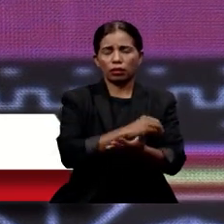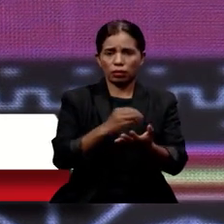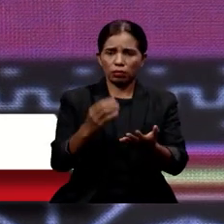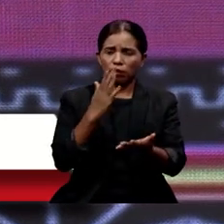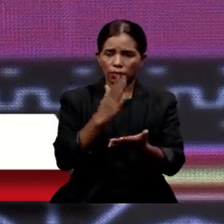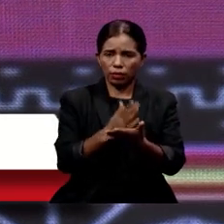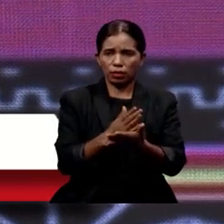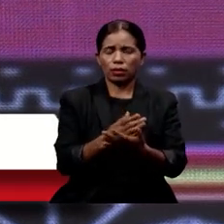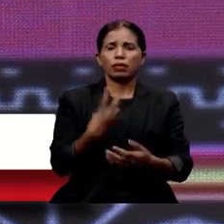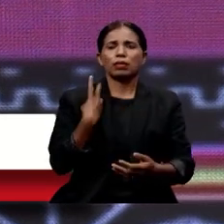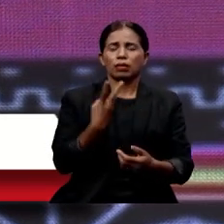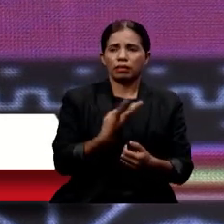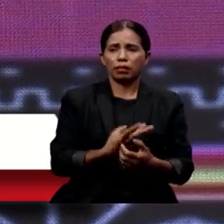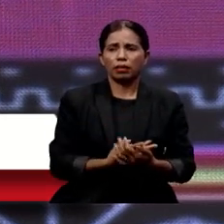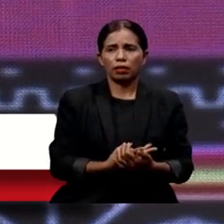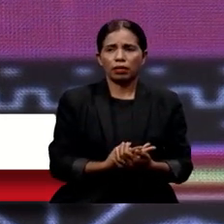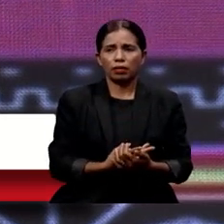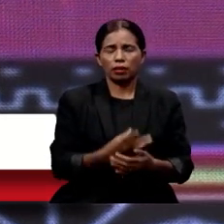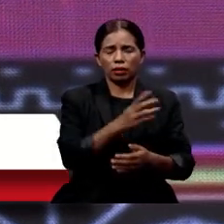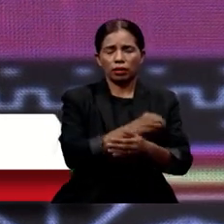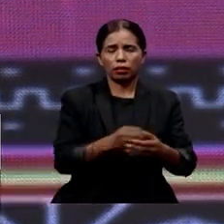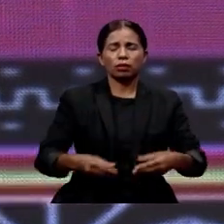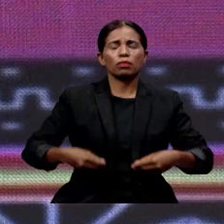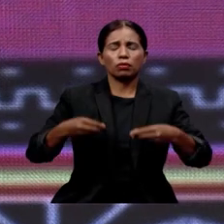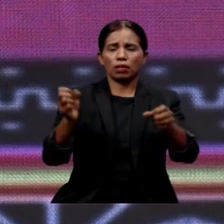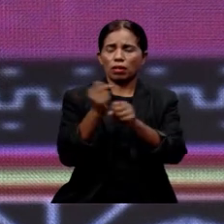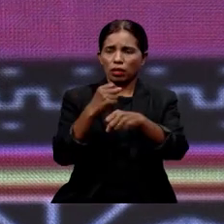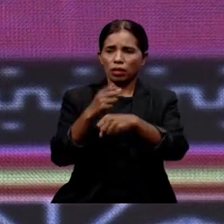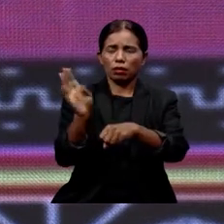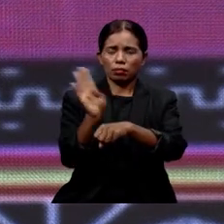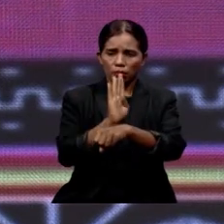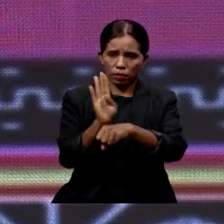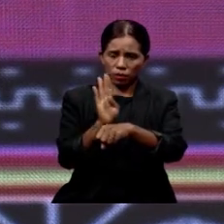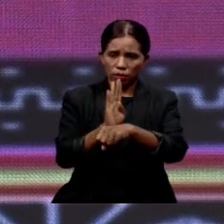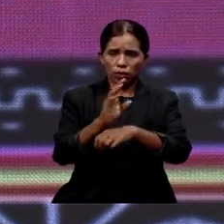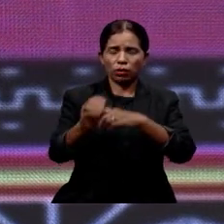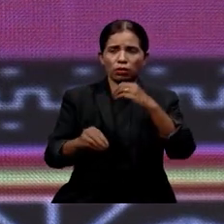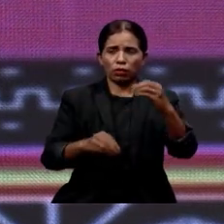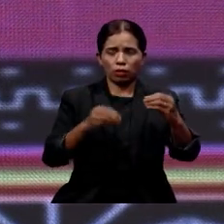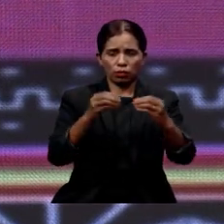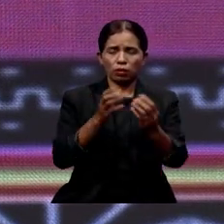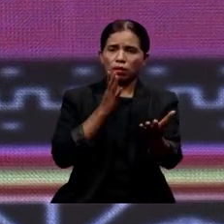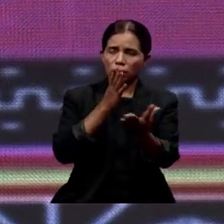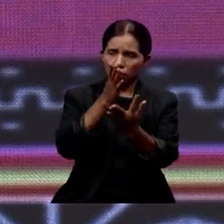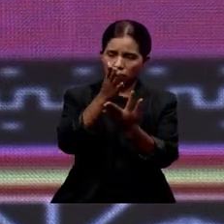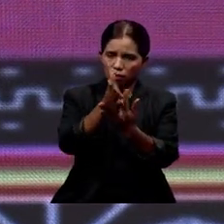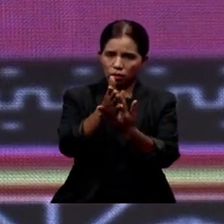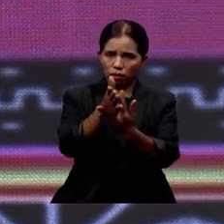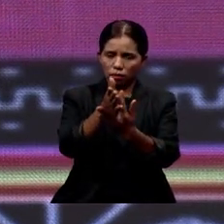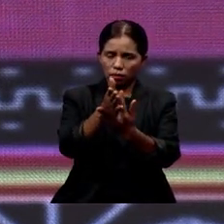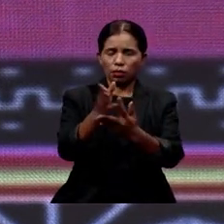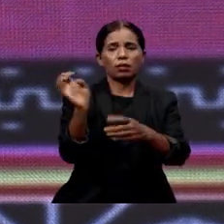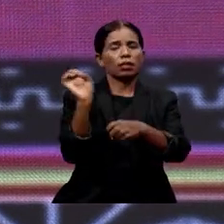unemployment and in creating business and the private sector that can access the global